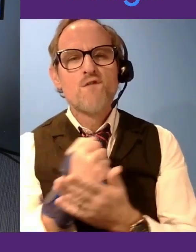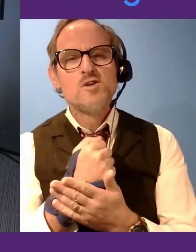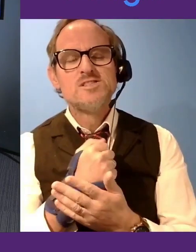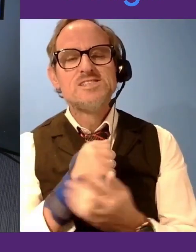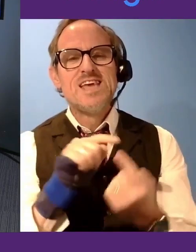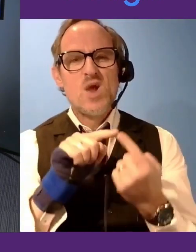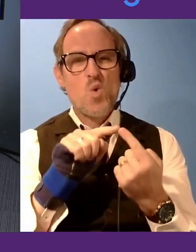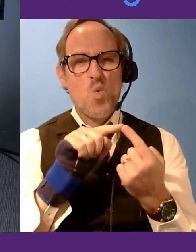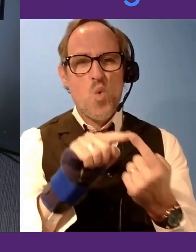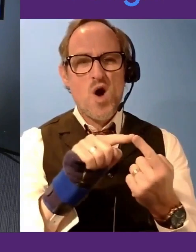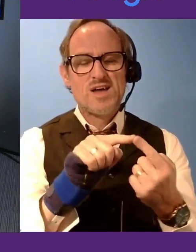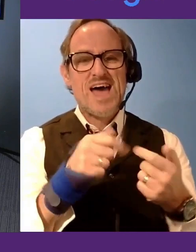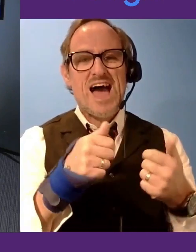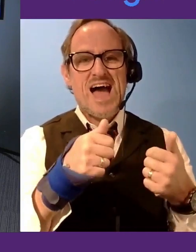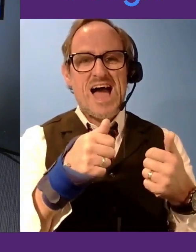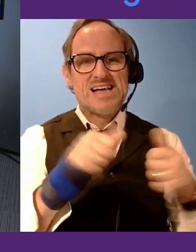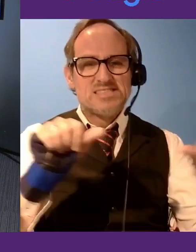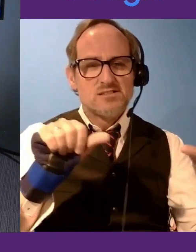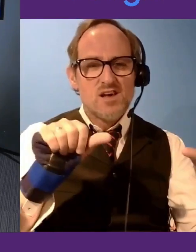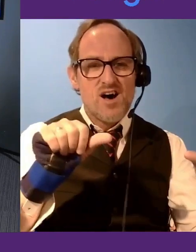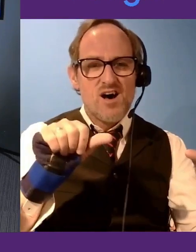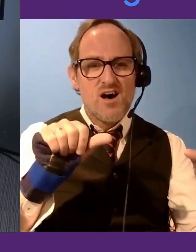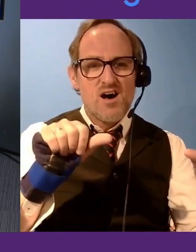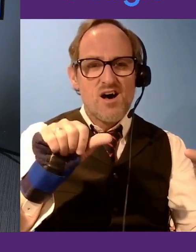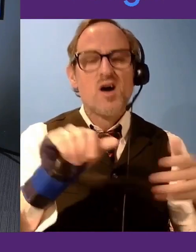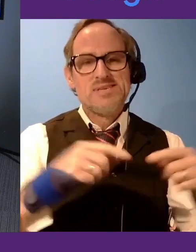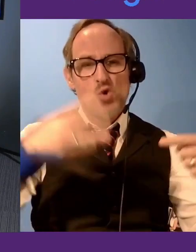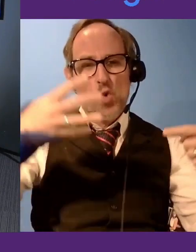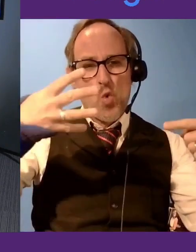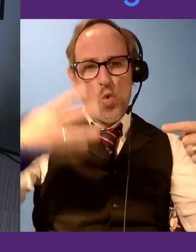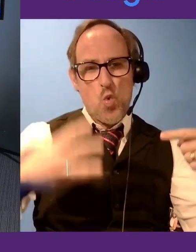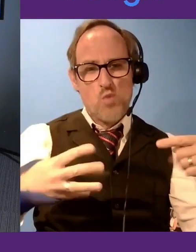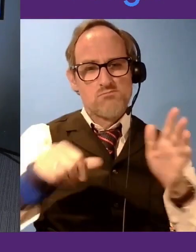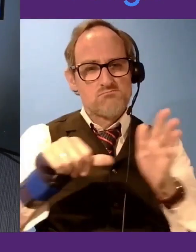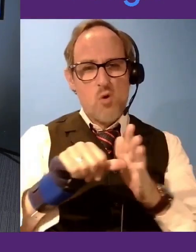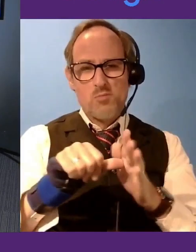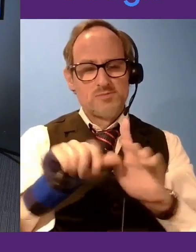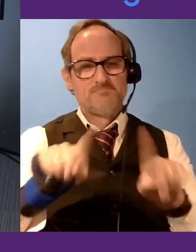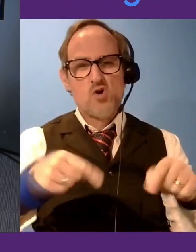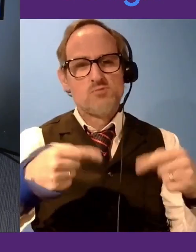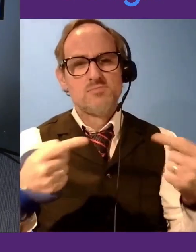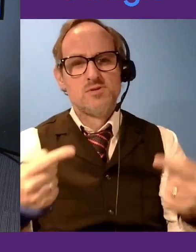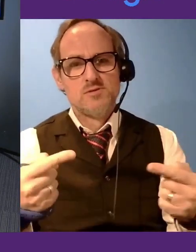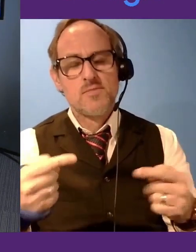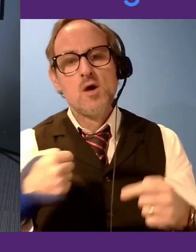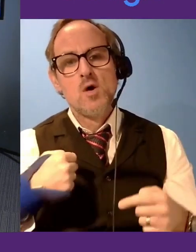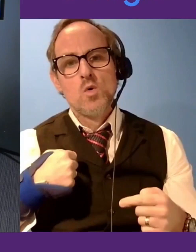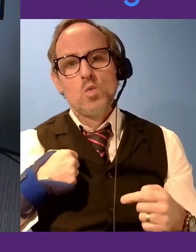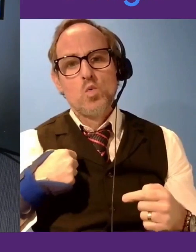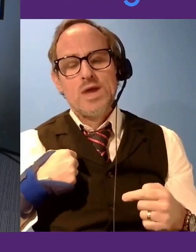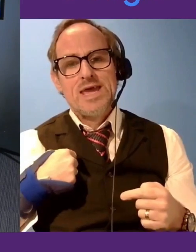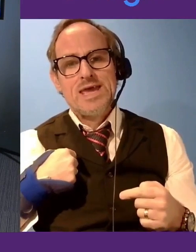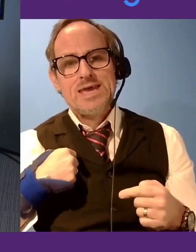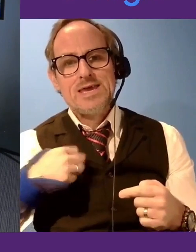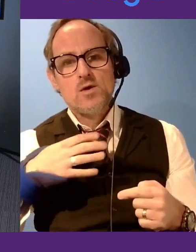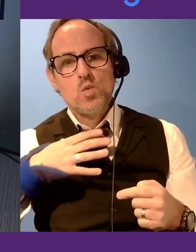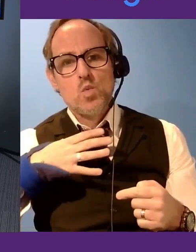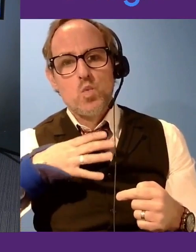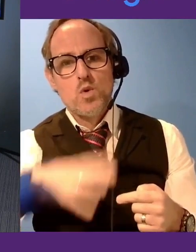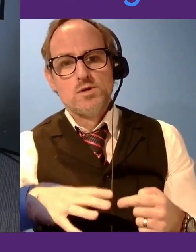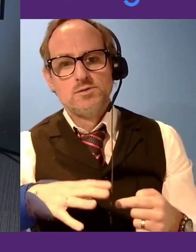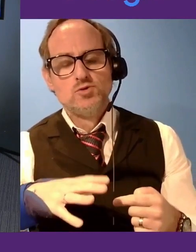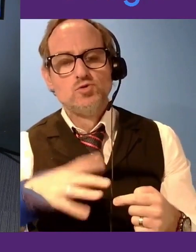yeah, we're also looking into like an accessibility control panel sort of thing, so you can tailor your experiences on our